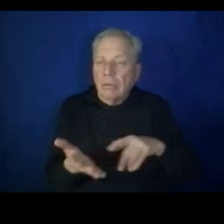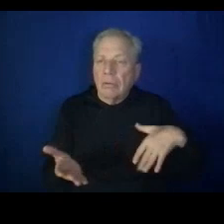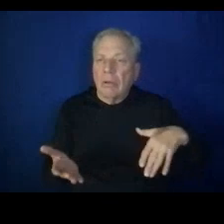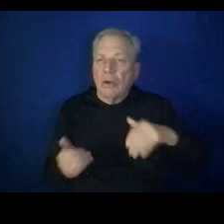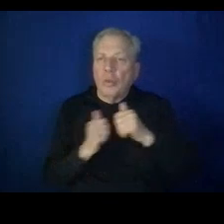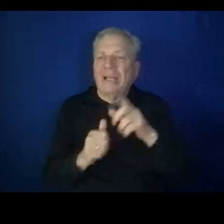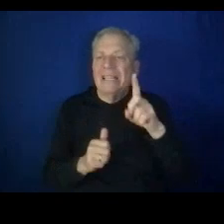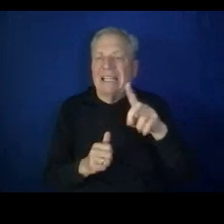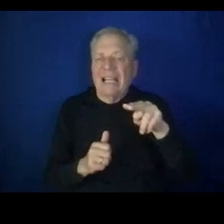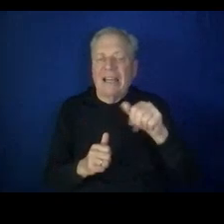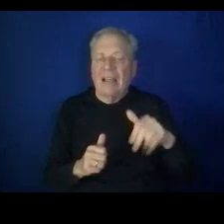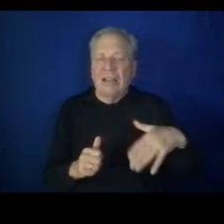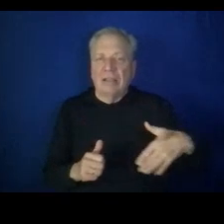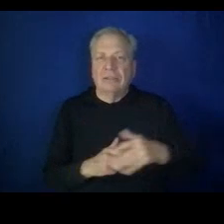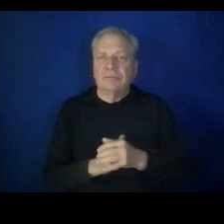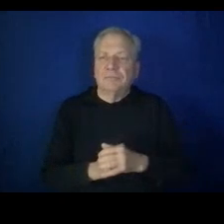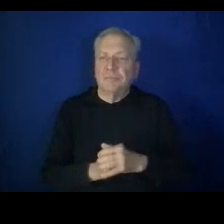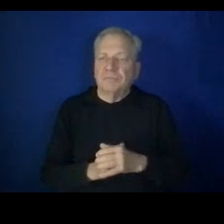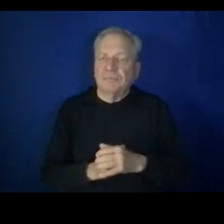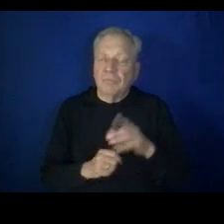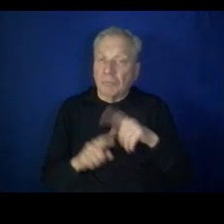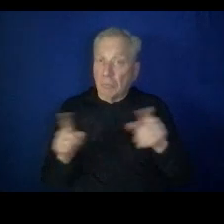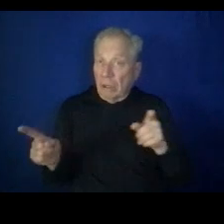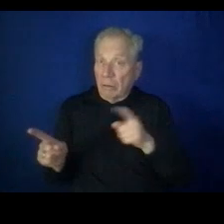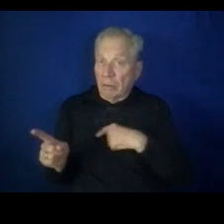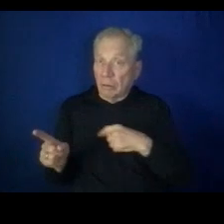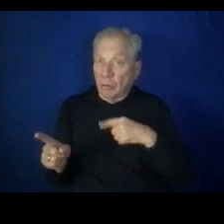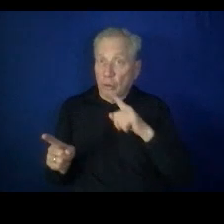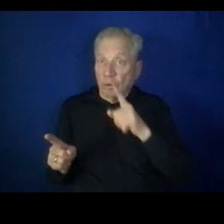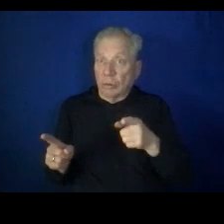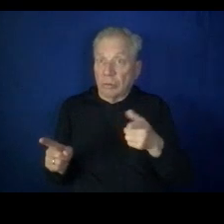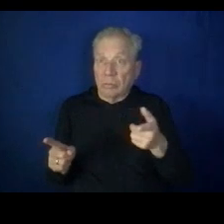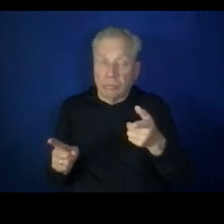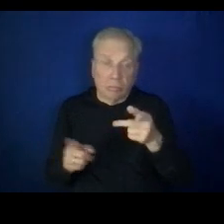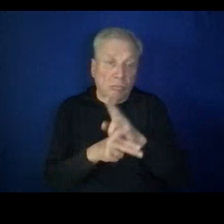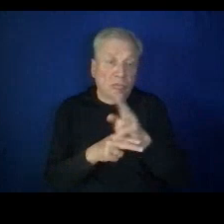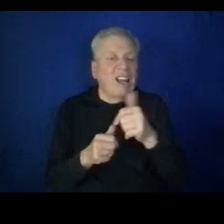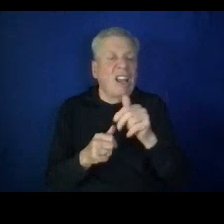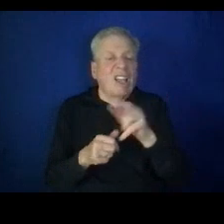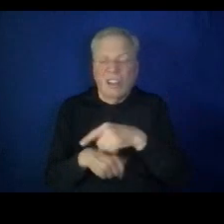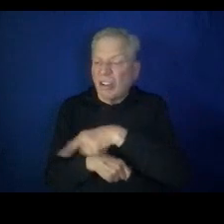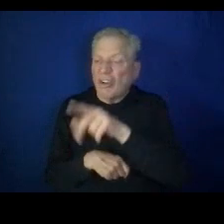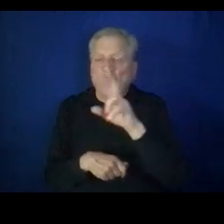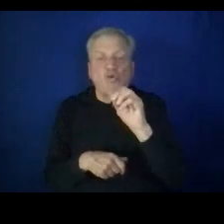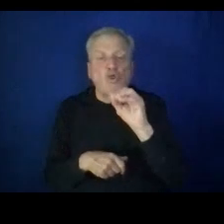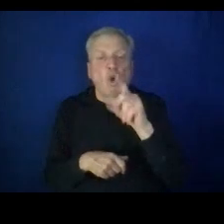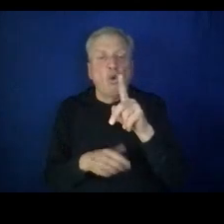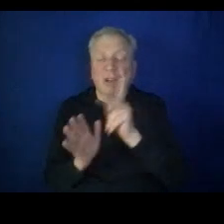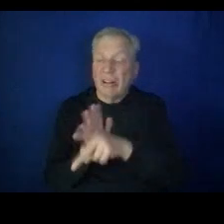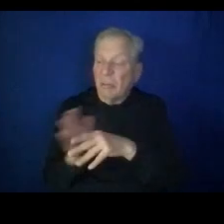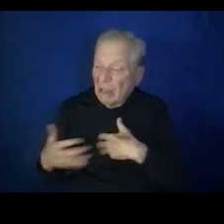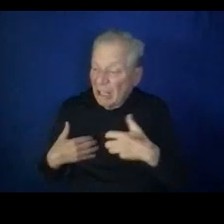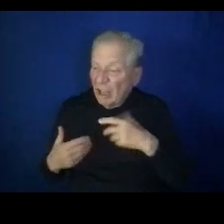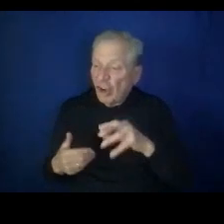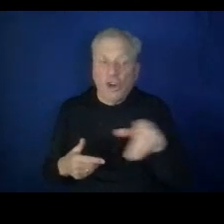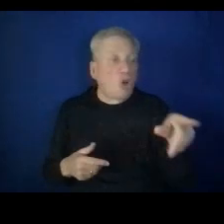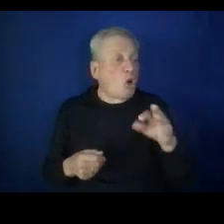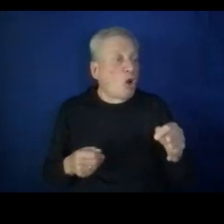DNA. But we take DNA from any roadkill bear, any research captured bear, any management captured